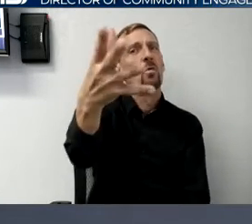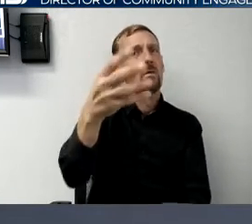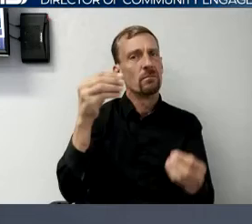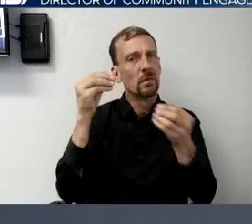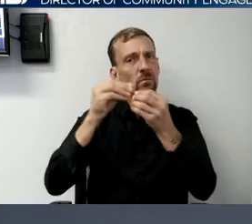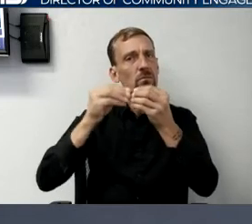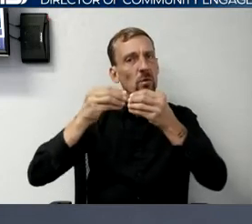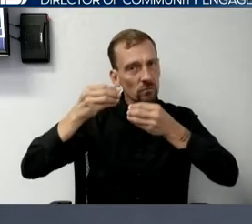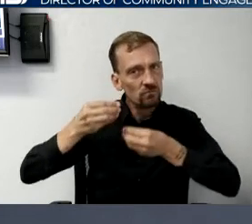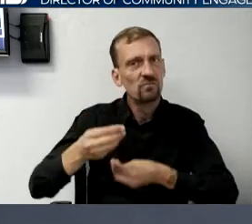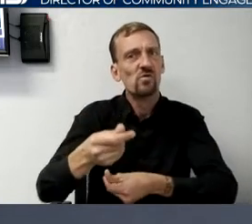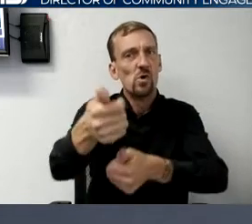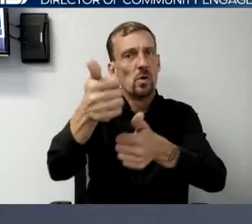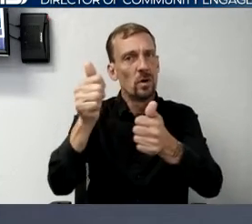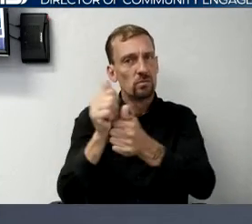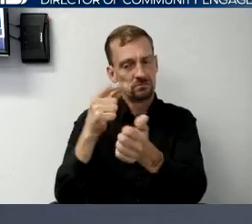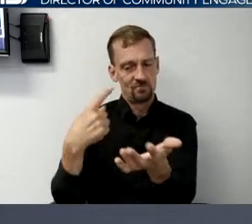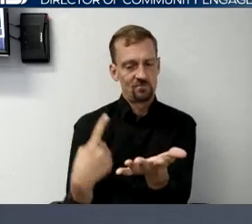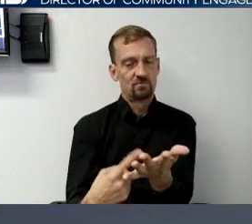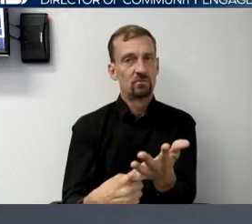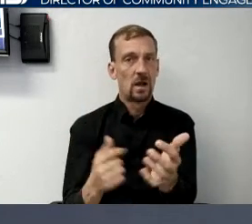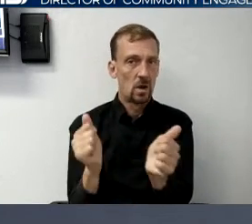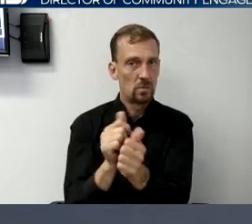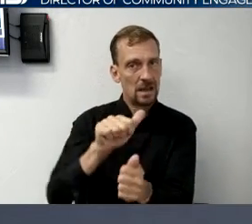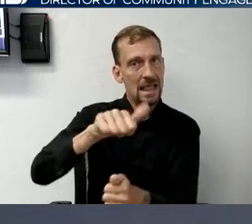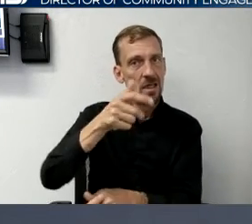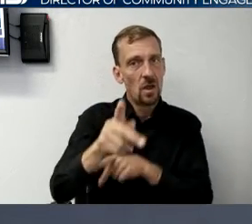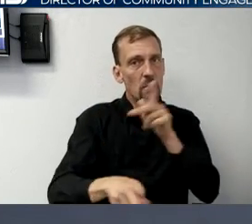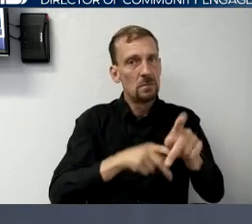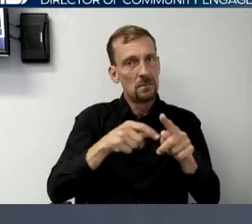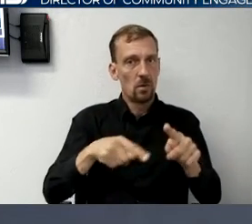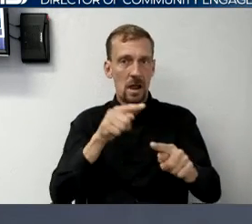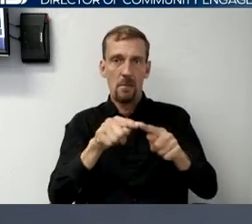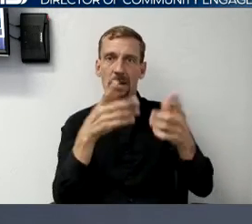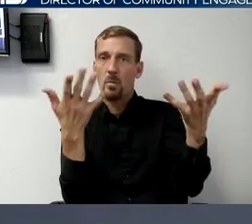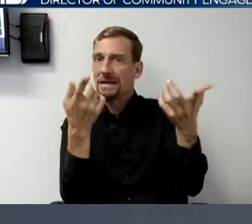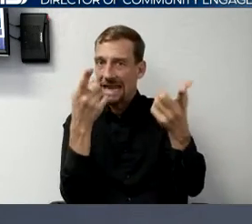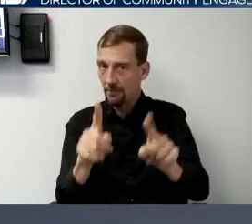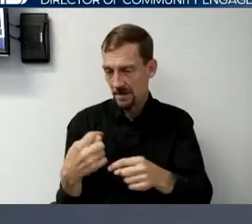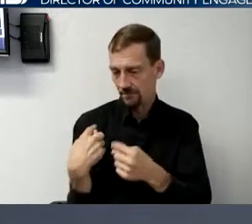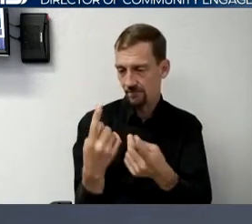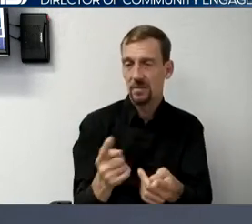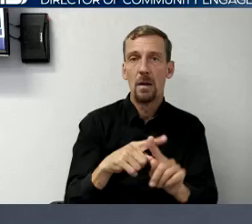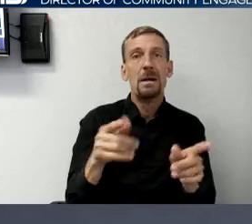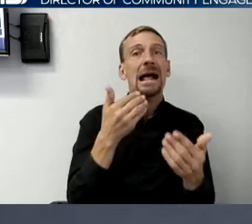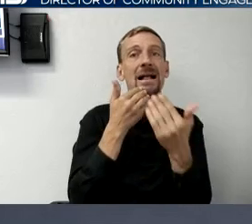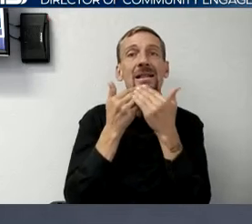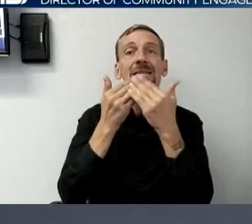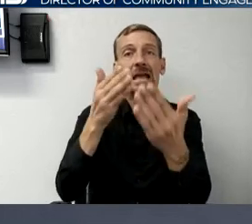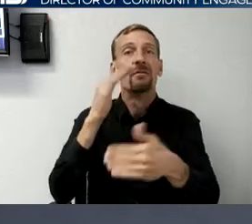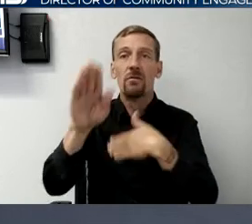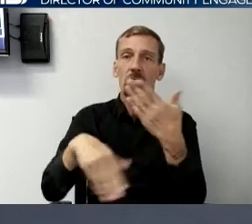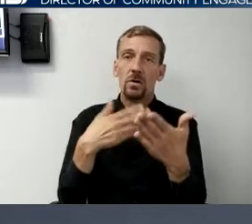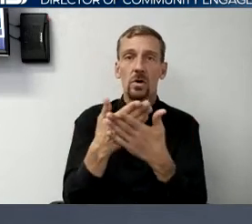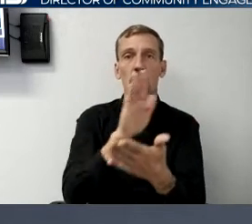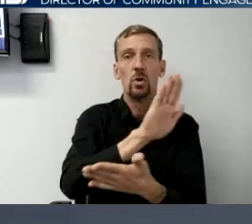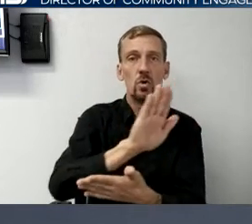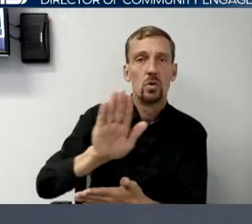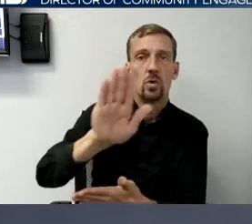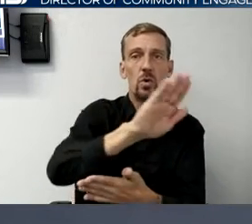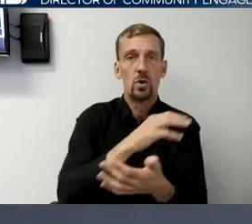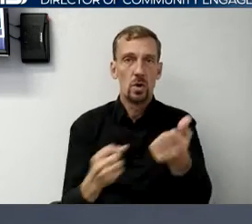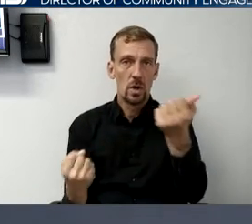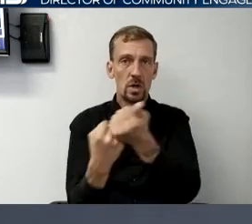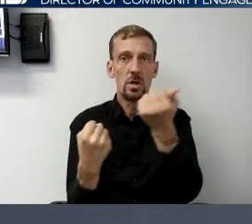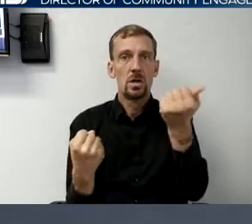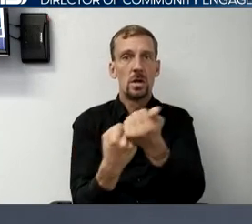fluent in talking to other folks about it. So thanks for all your support, and